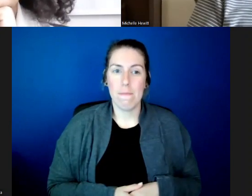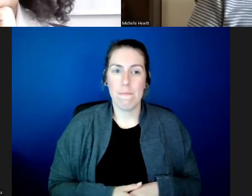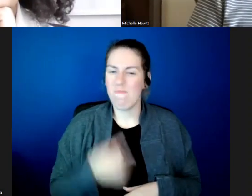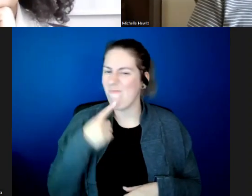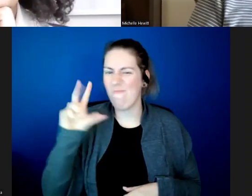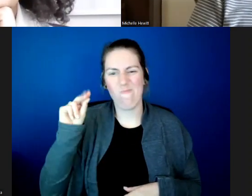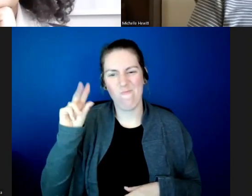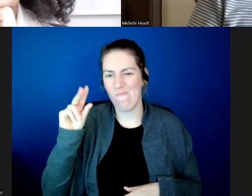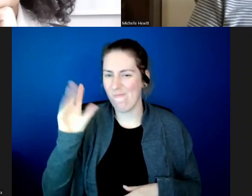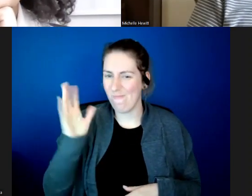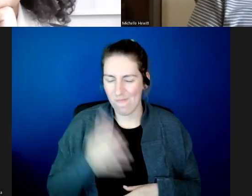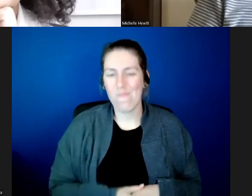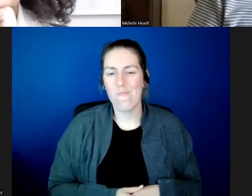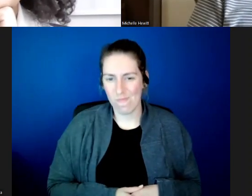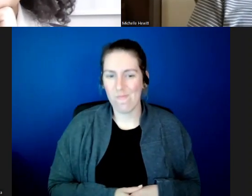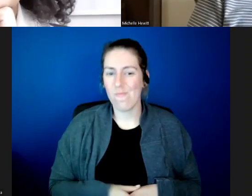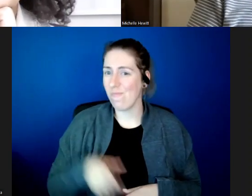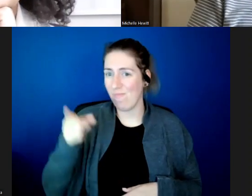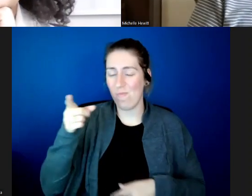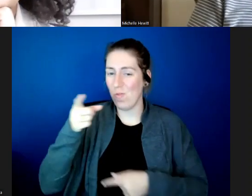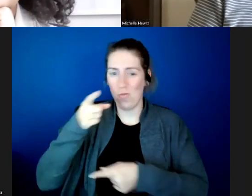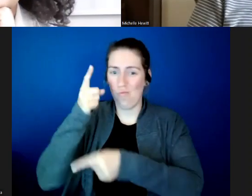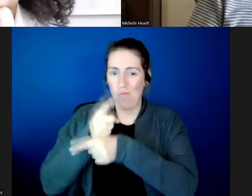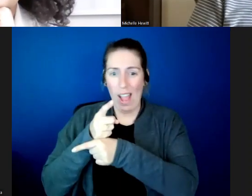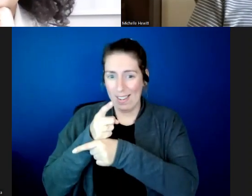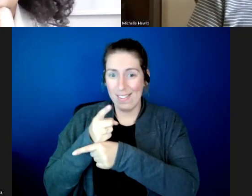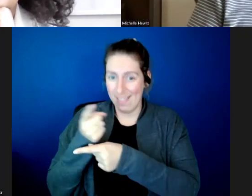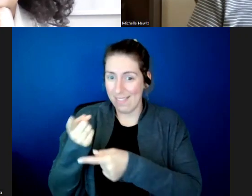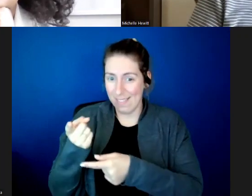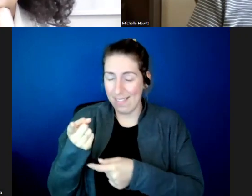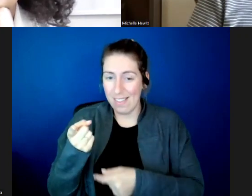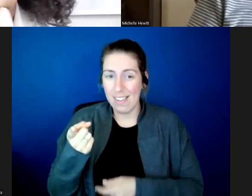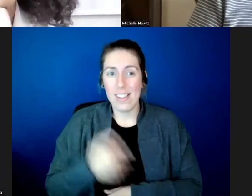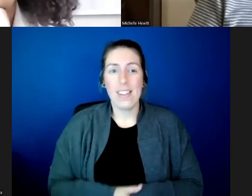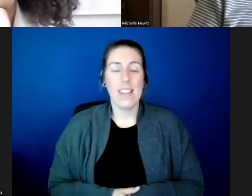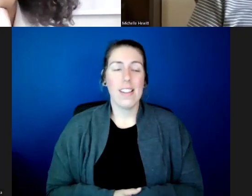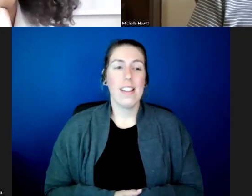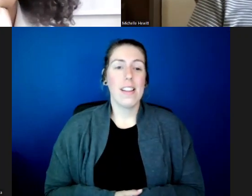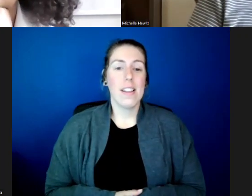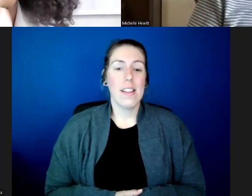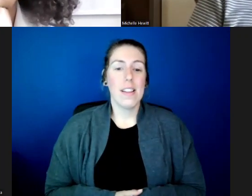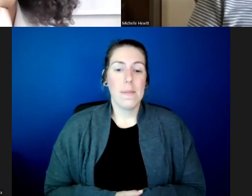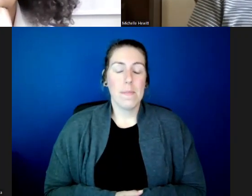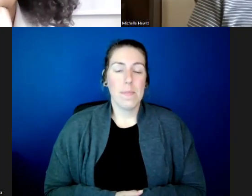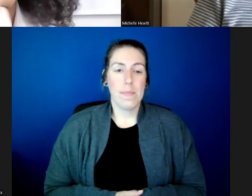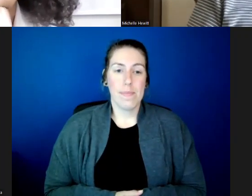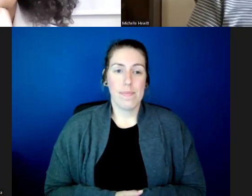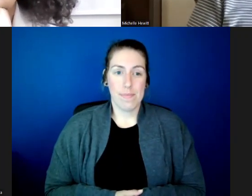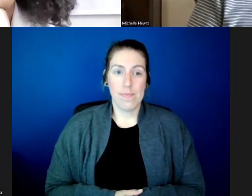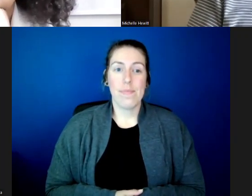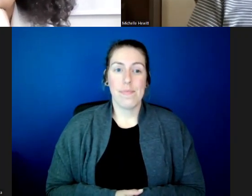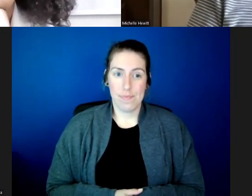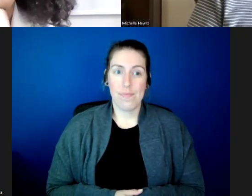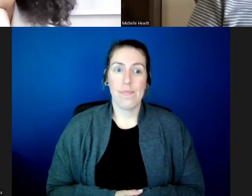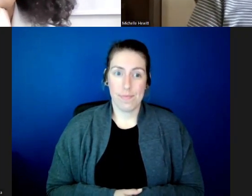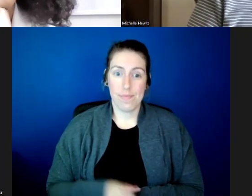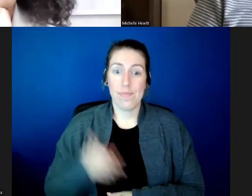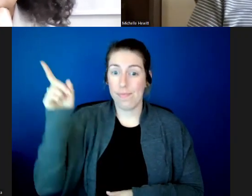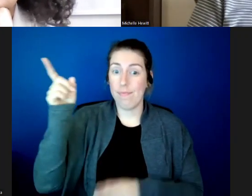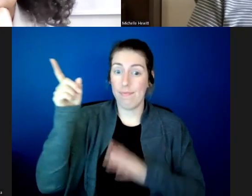I think you're absolutely spot on in that we create, you know, that legislated poverty also